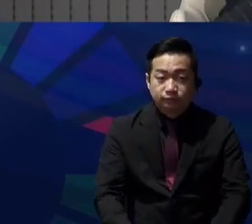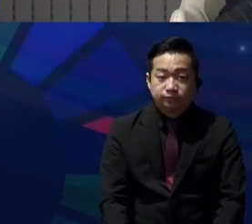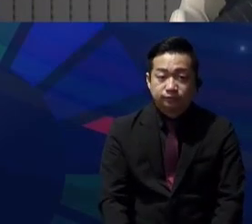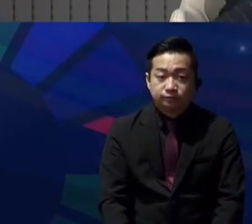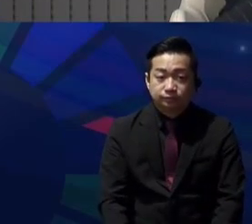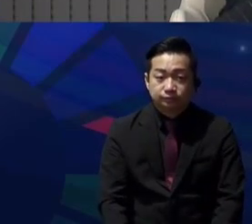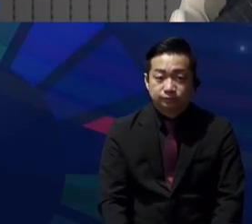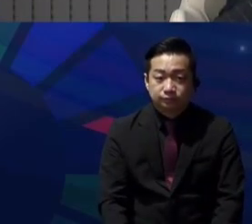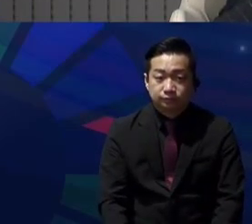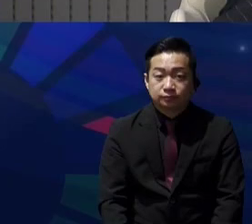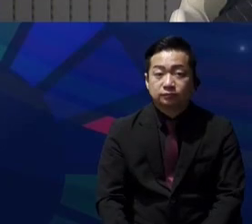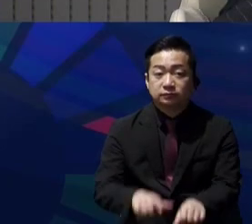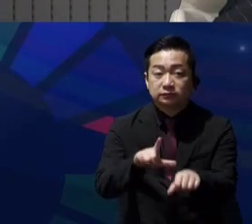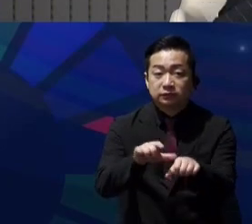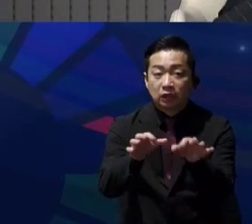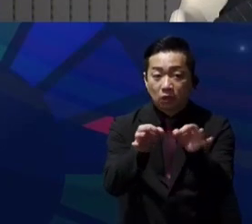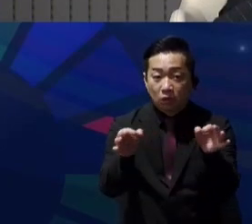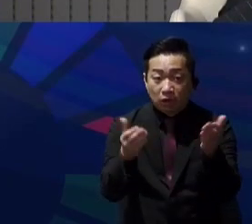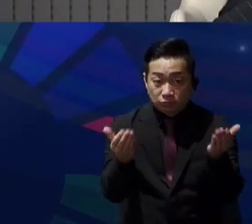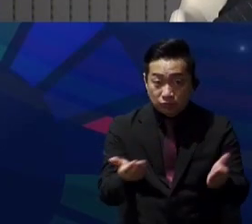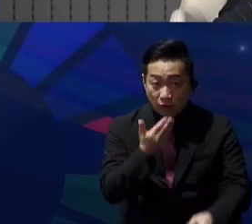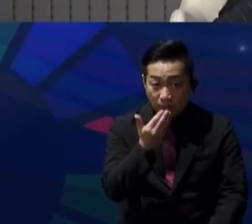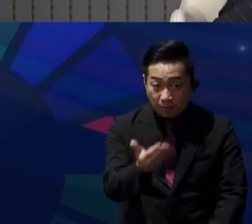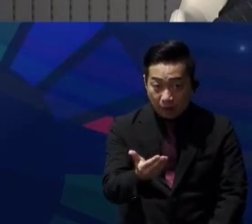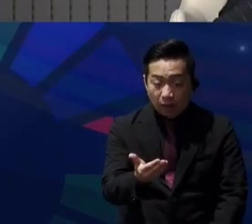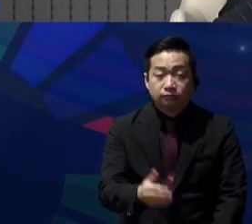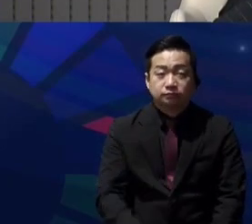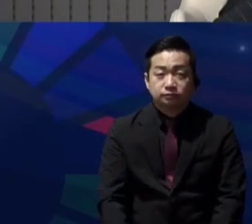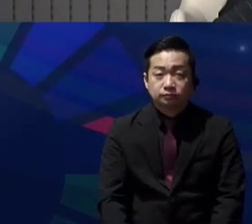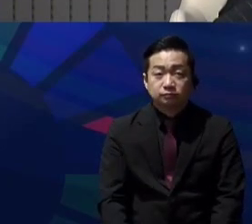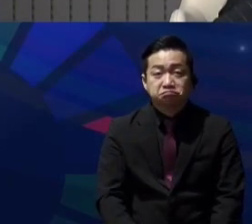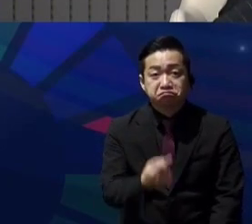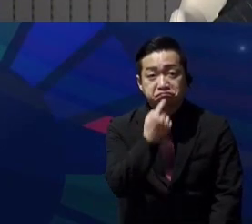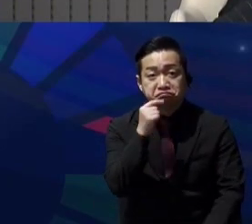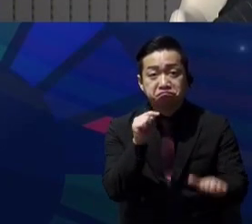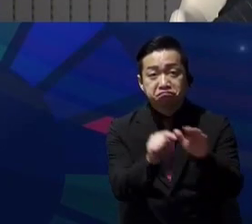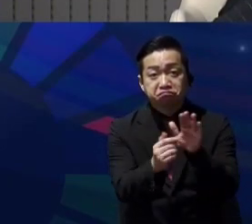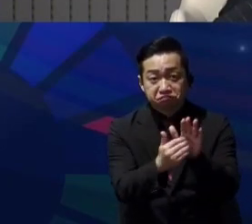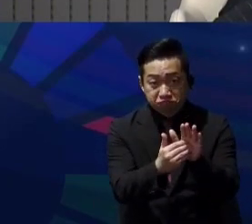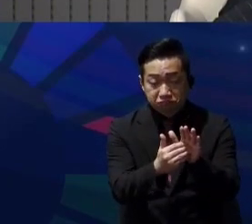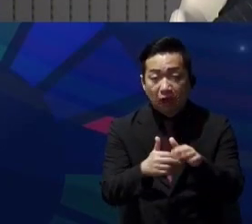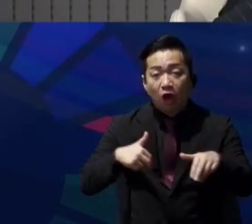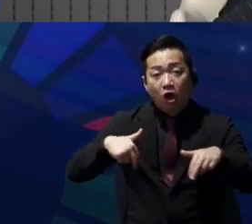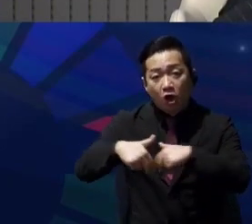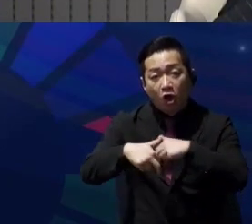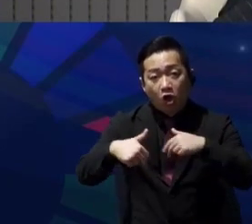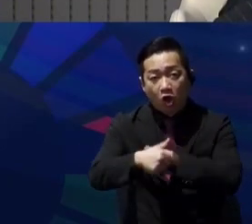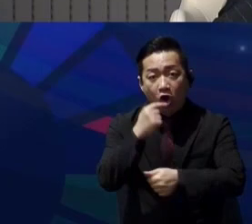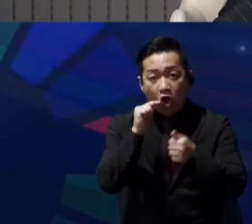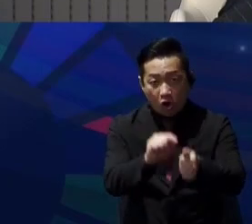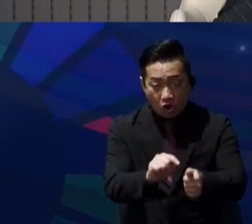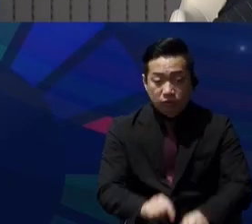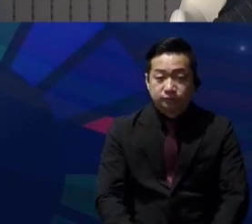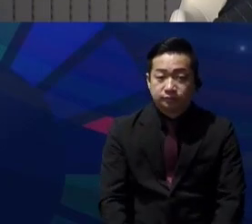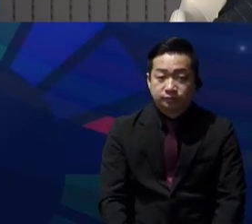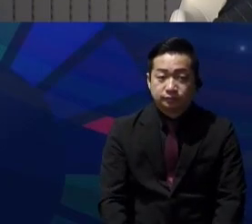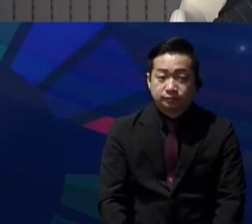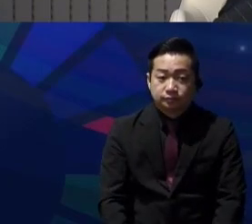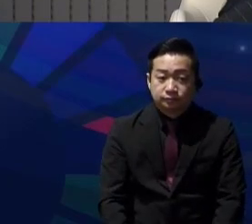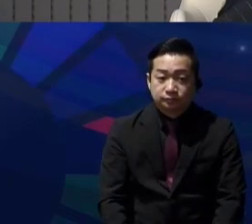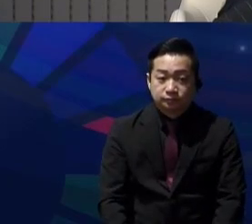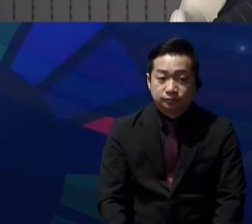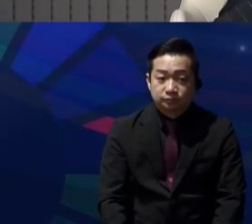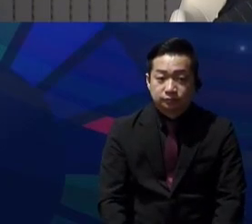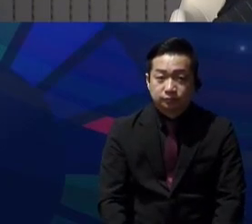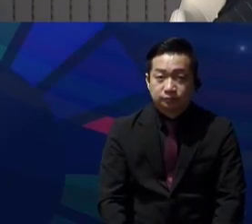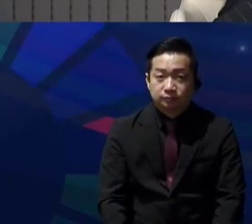walking. Go into the dales and walk, so that you start triggering behavioral change and not